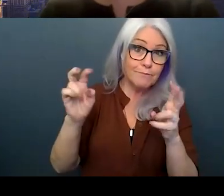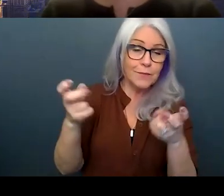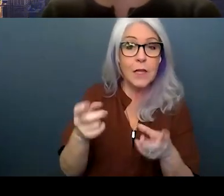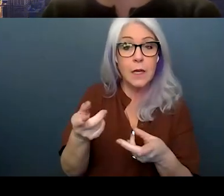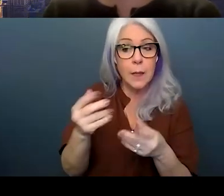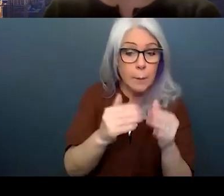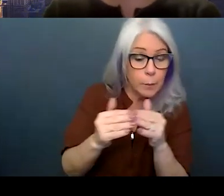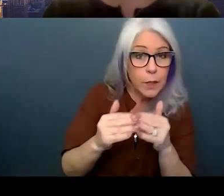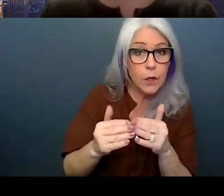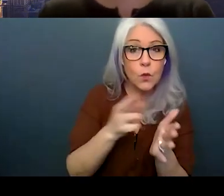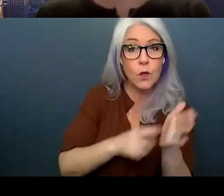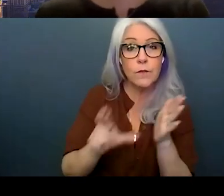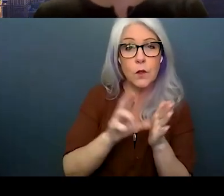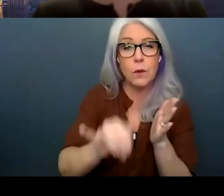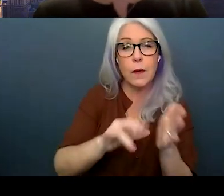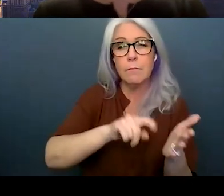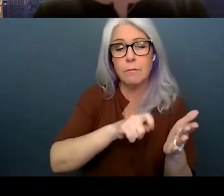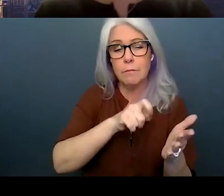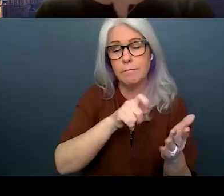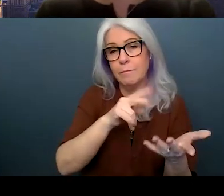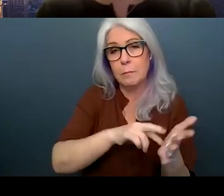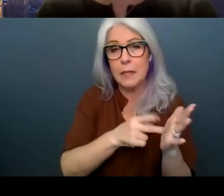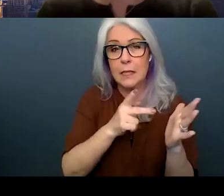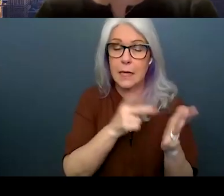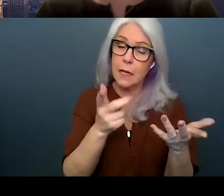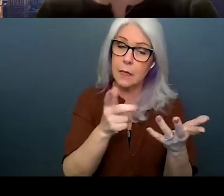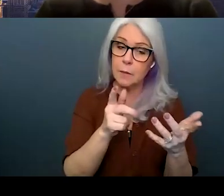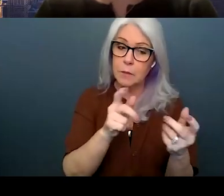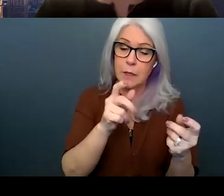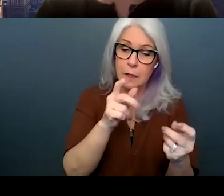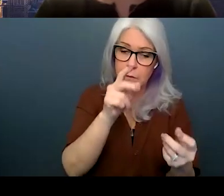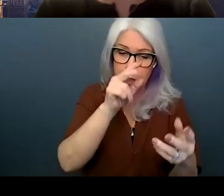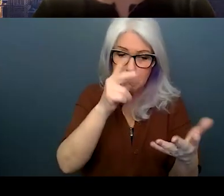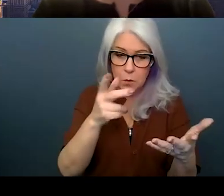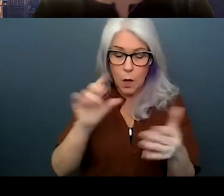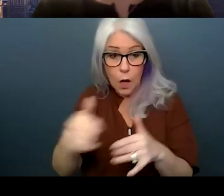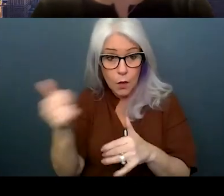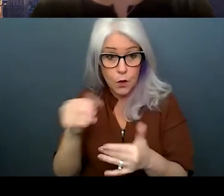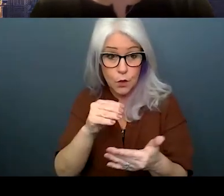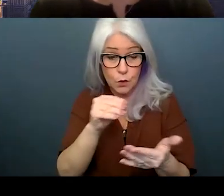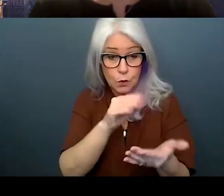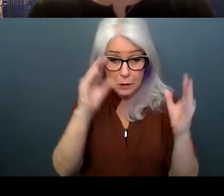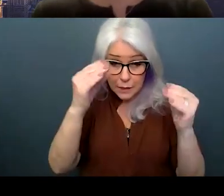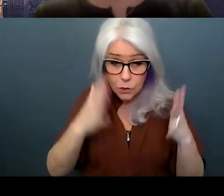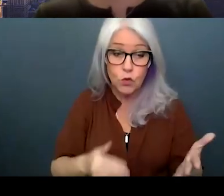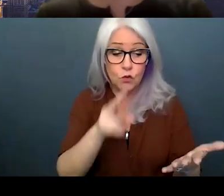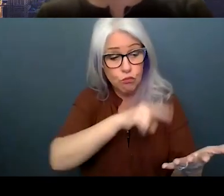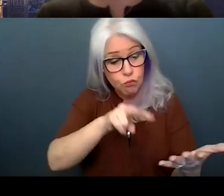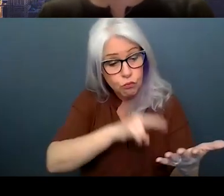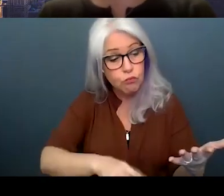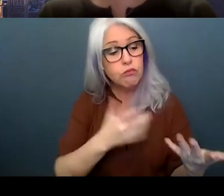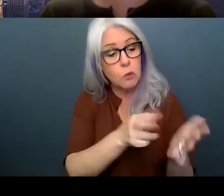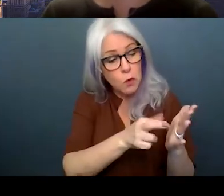of scholars in a particular discipline have inspected the writing and the research closely, and they've agreed that it is suitable to